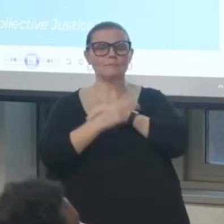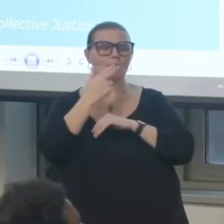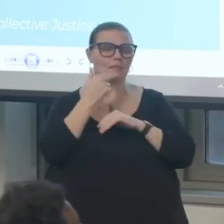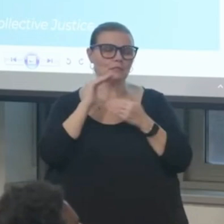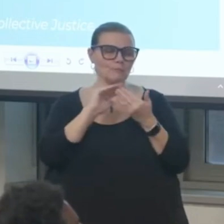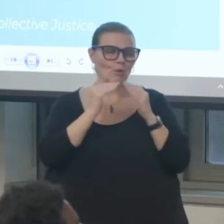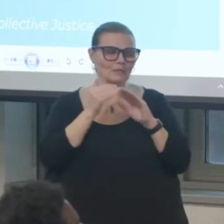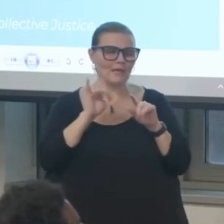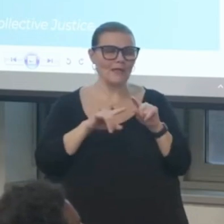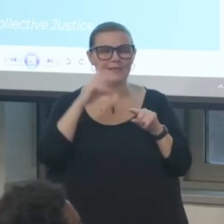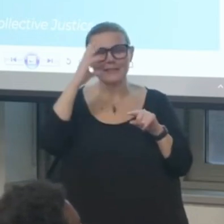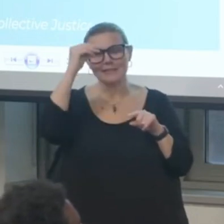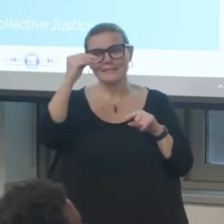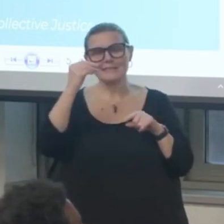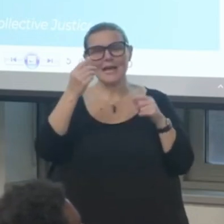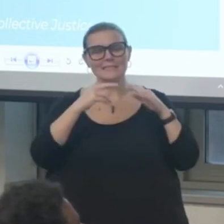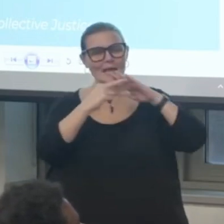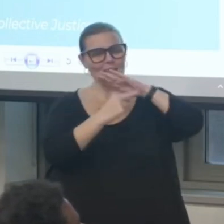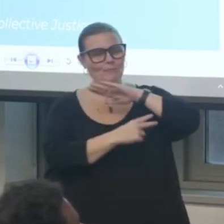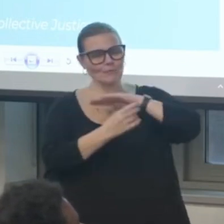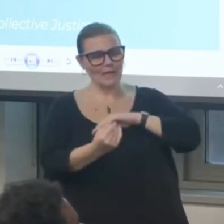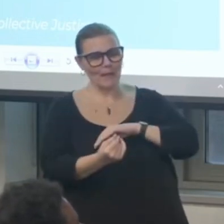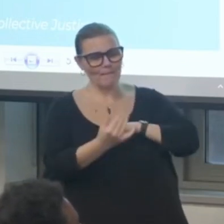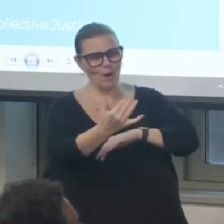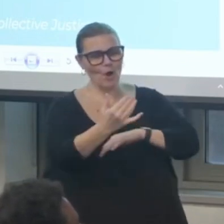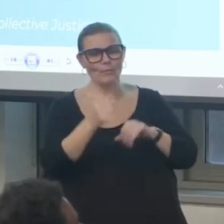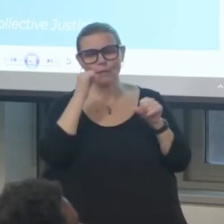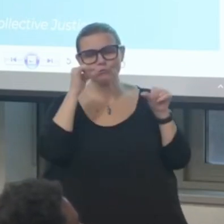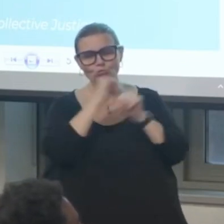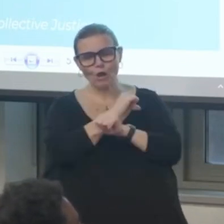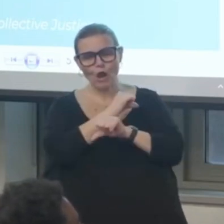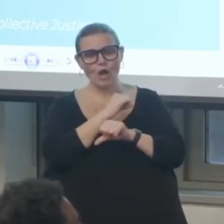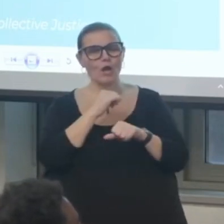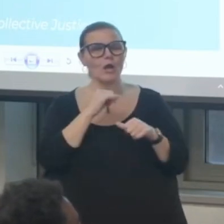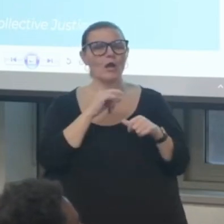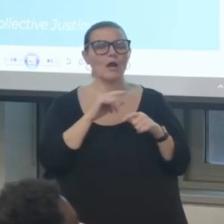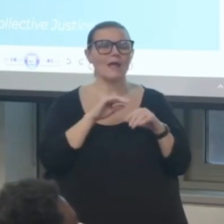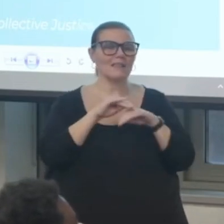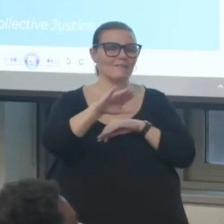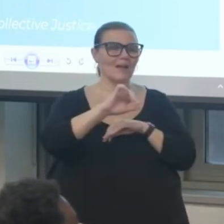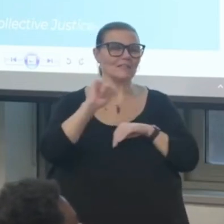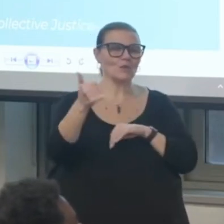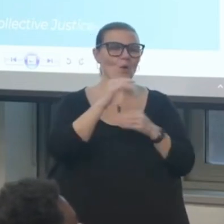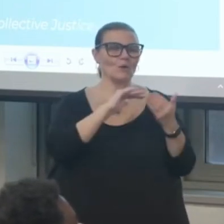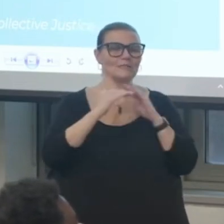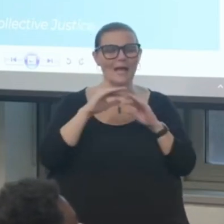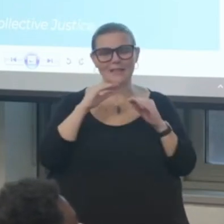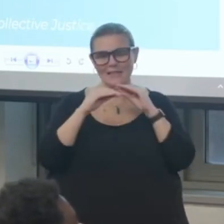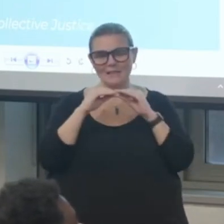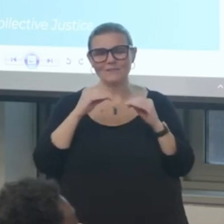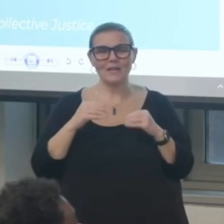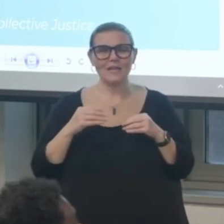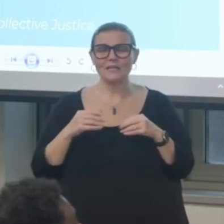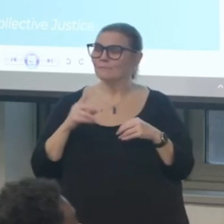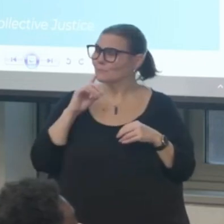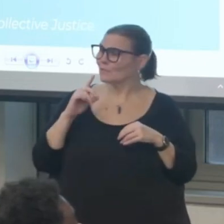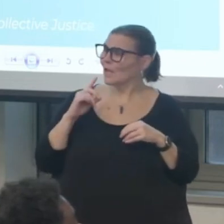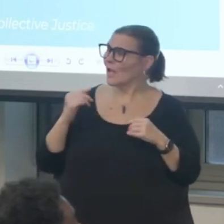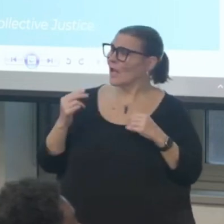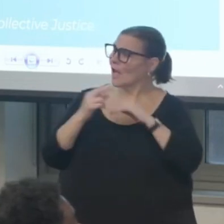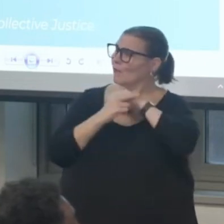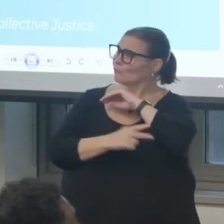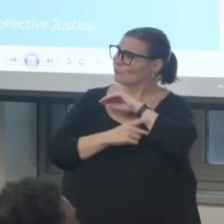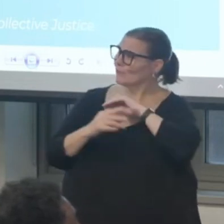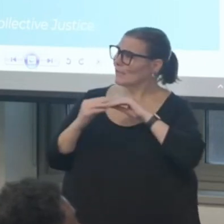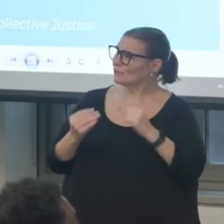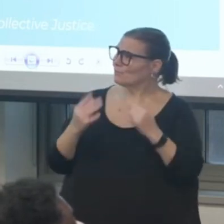small town where these guys burned the bridge when they were drunk, and then like it affected the whole town and how they're gonna fix the bridge. And like, if you burn a bridge in your